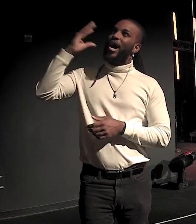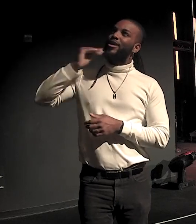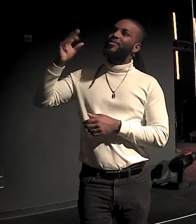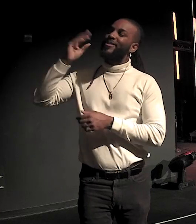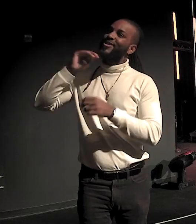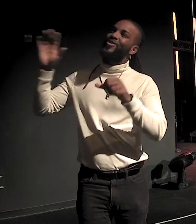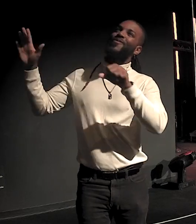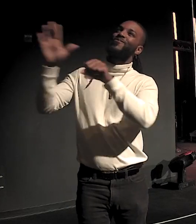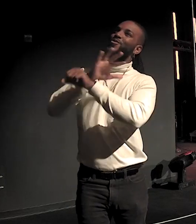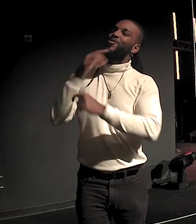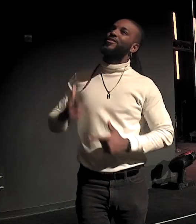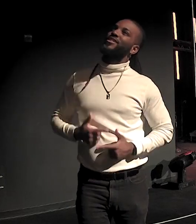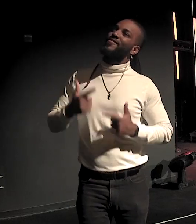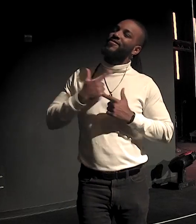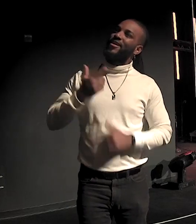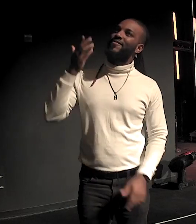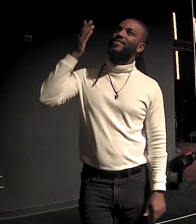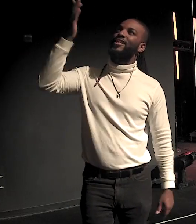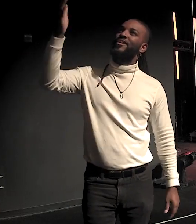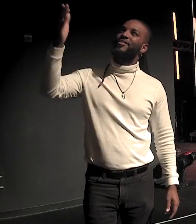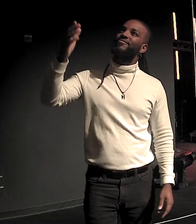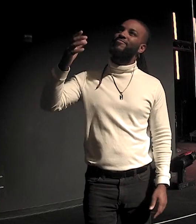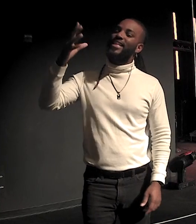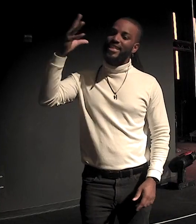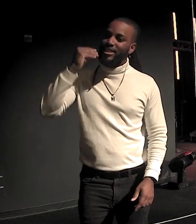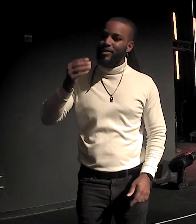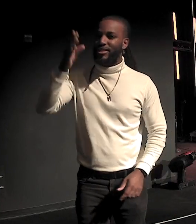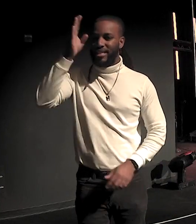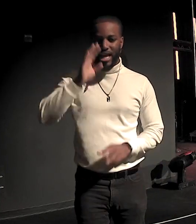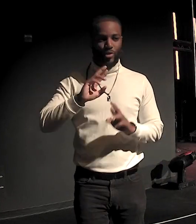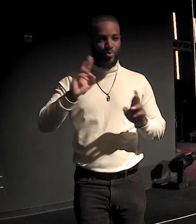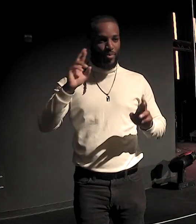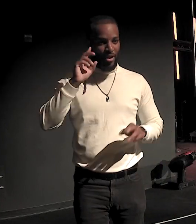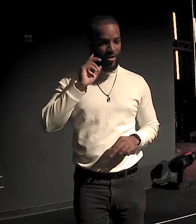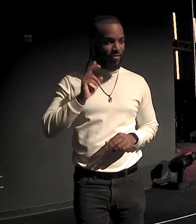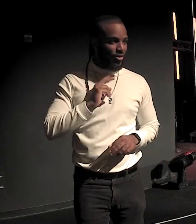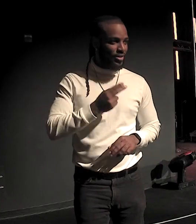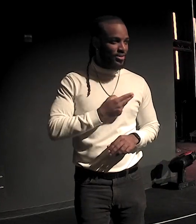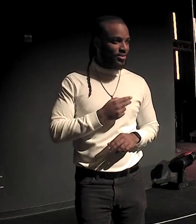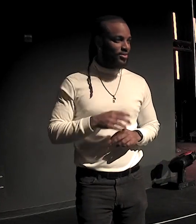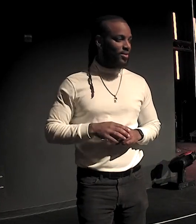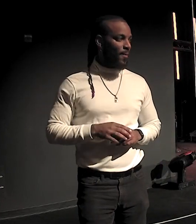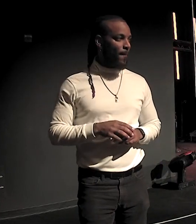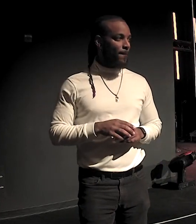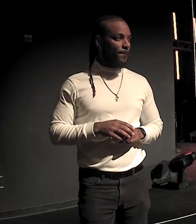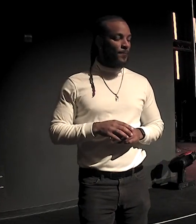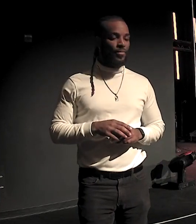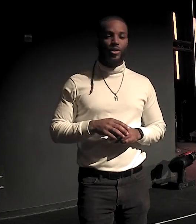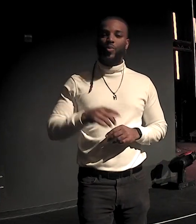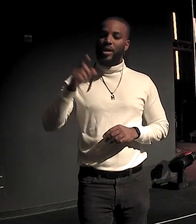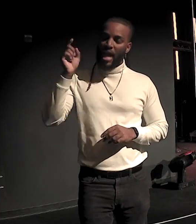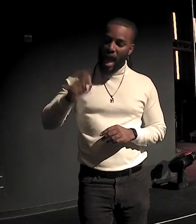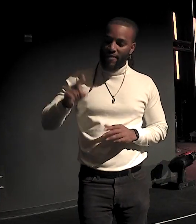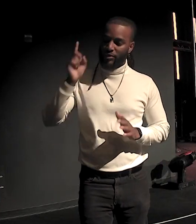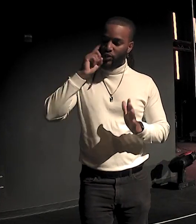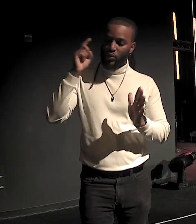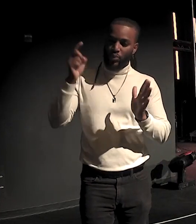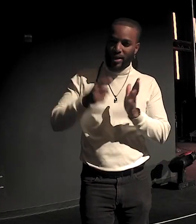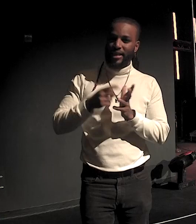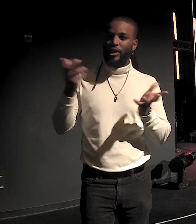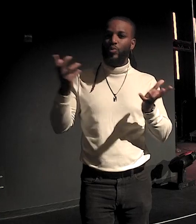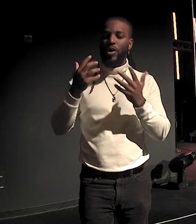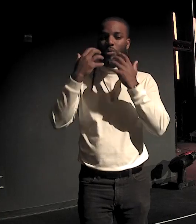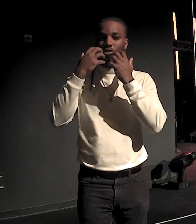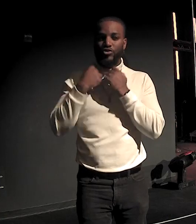of life and the experience that God has prepared for us. And we have to recognize what we